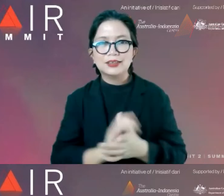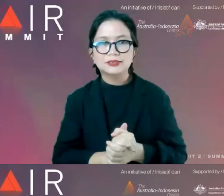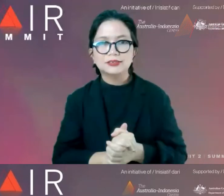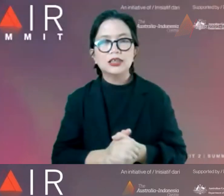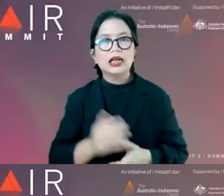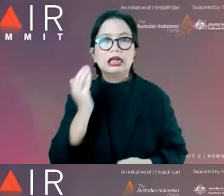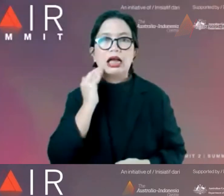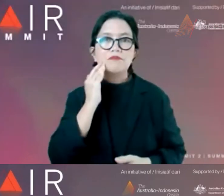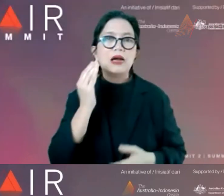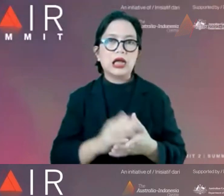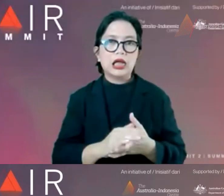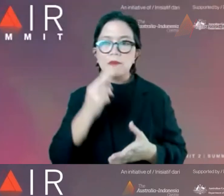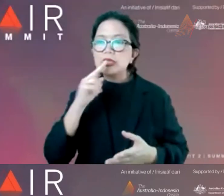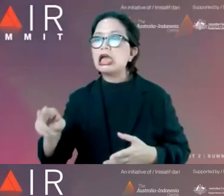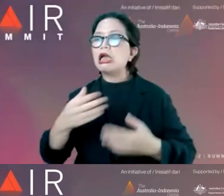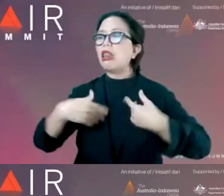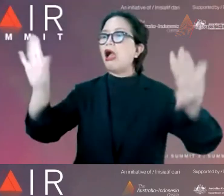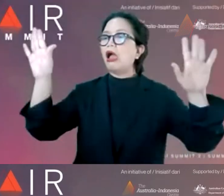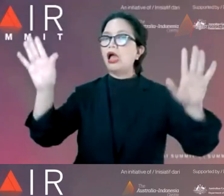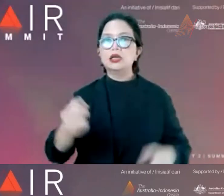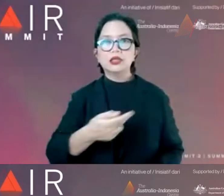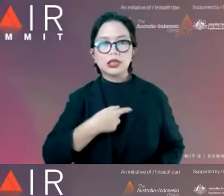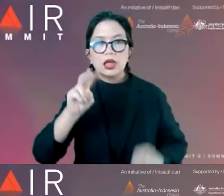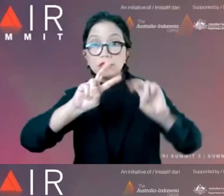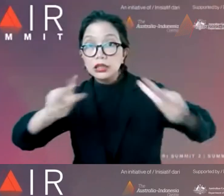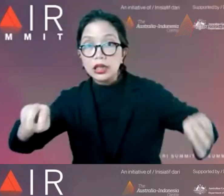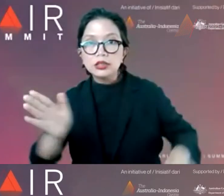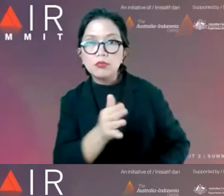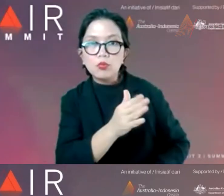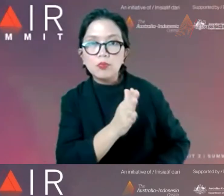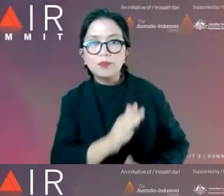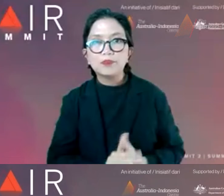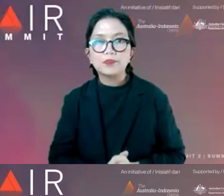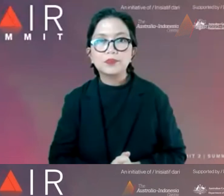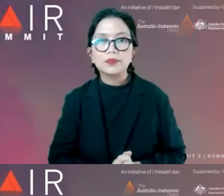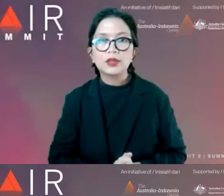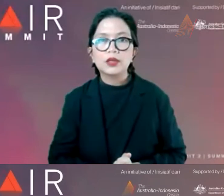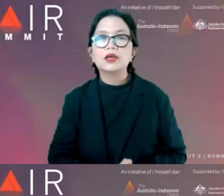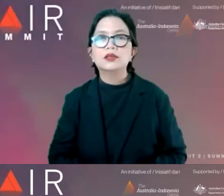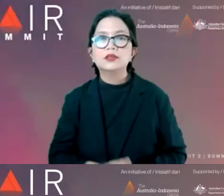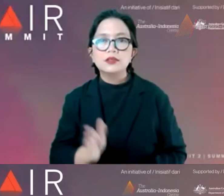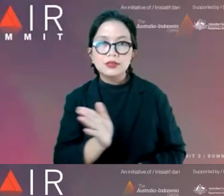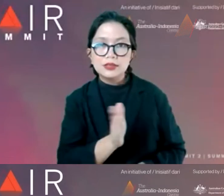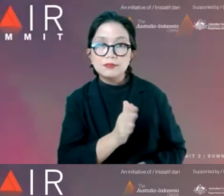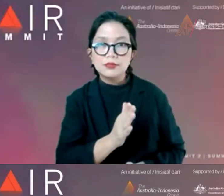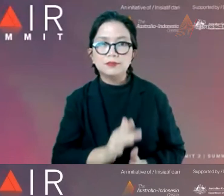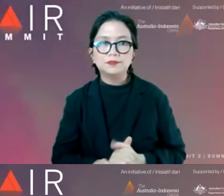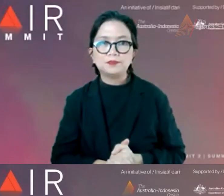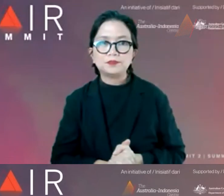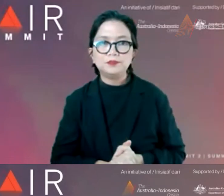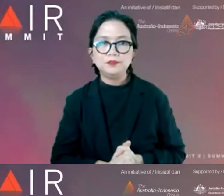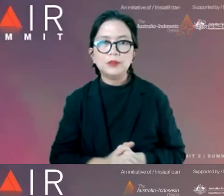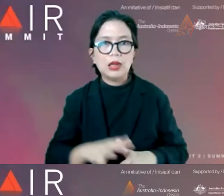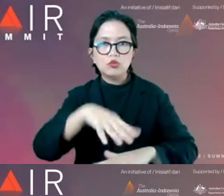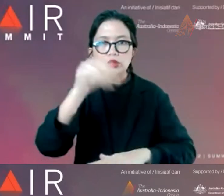conducted this study before the second peak of Delta on June and